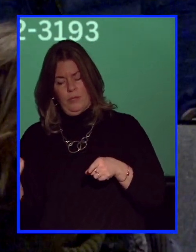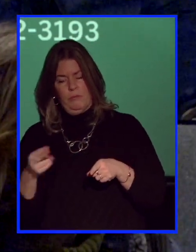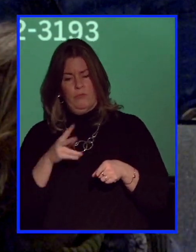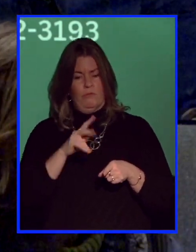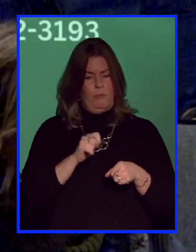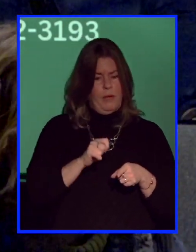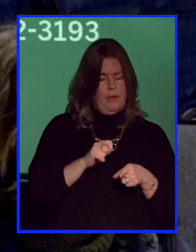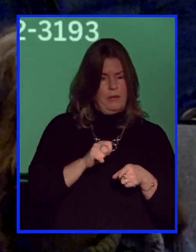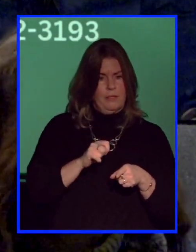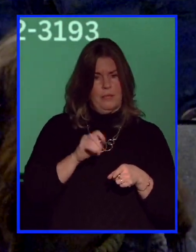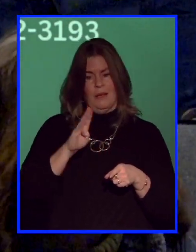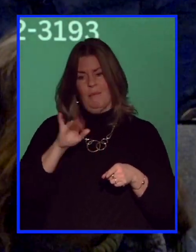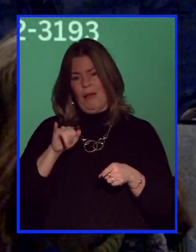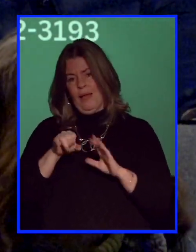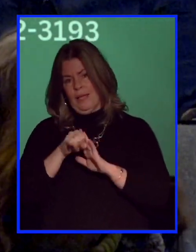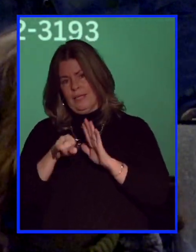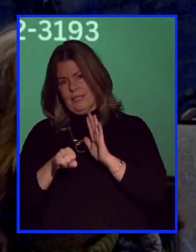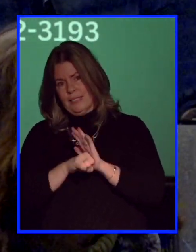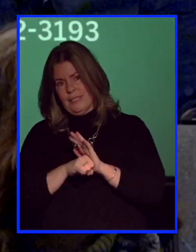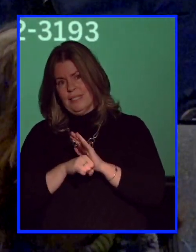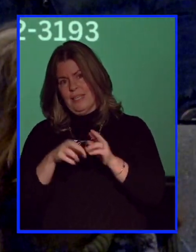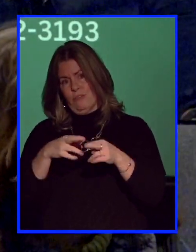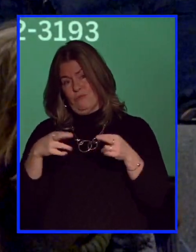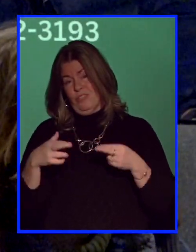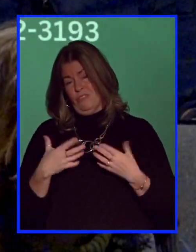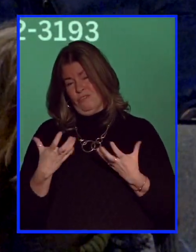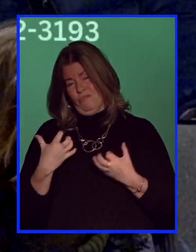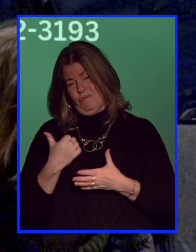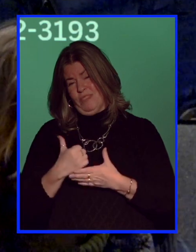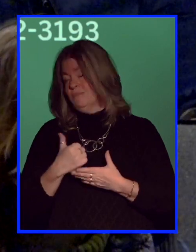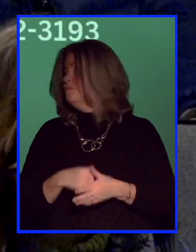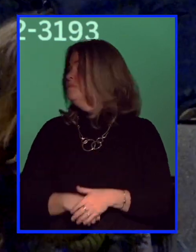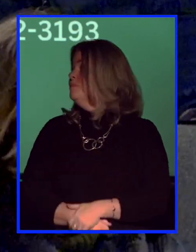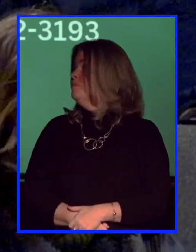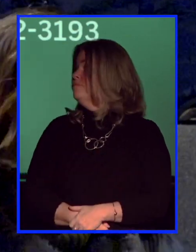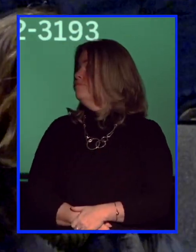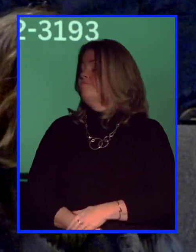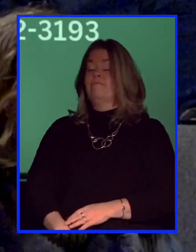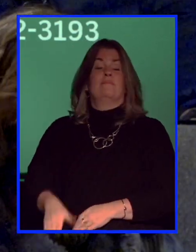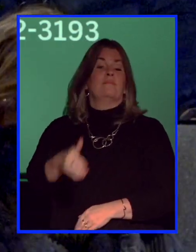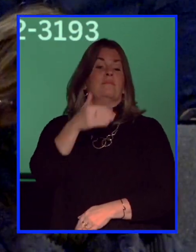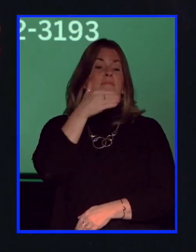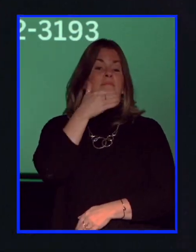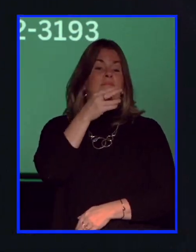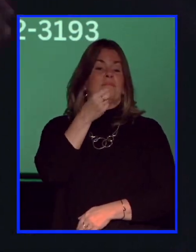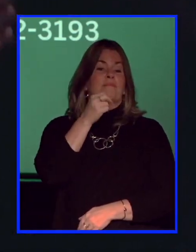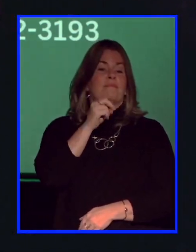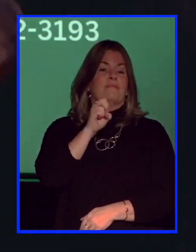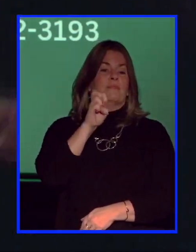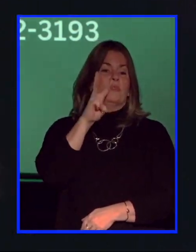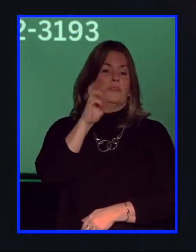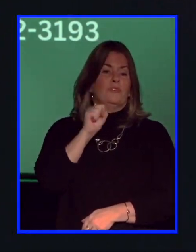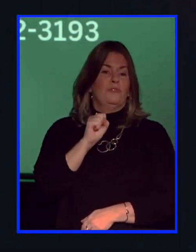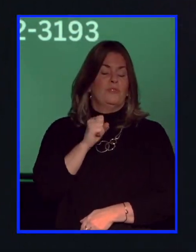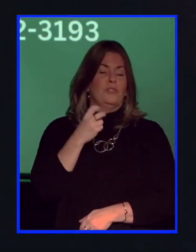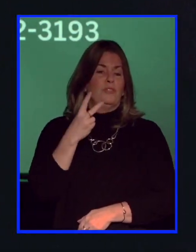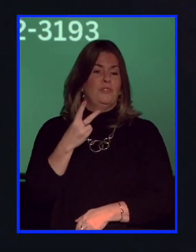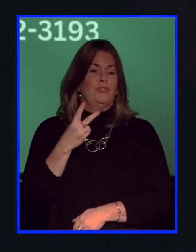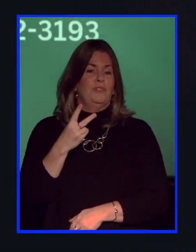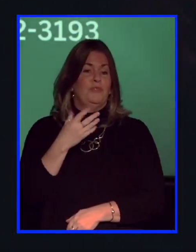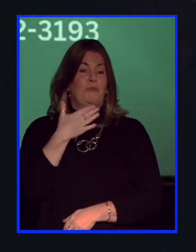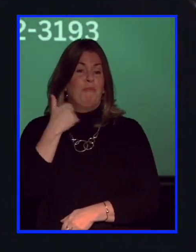are wanting to thrive and seeking solutions? I have good news for you. Two of the best members of the United States